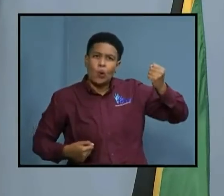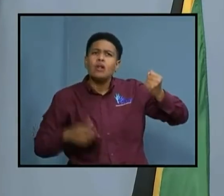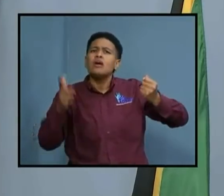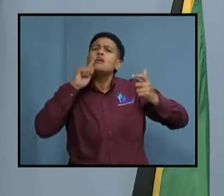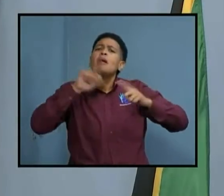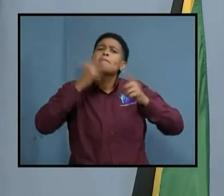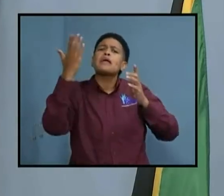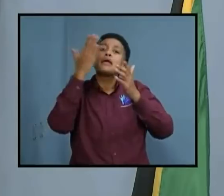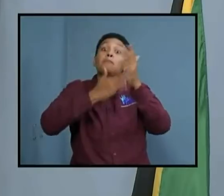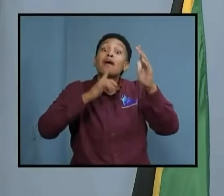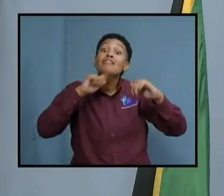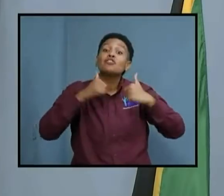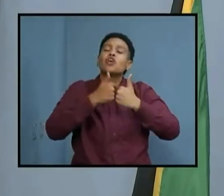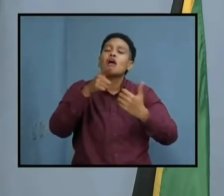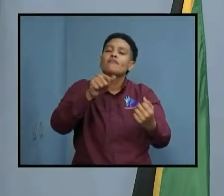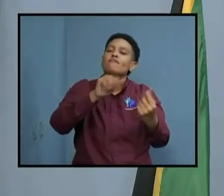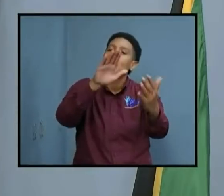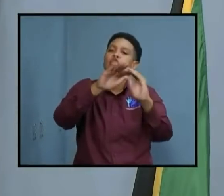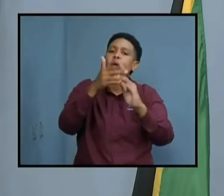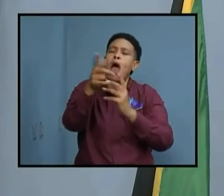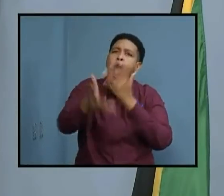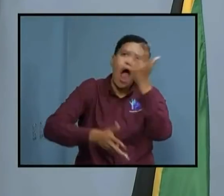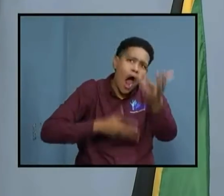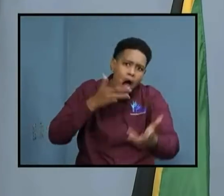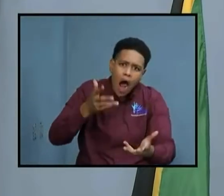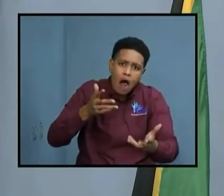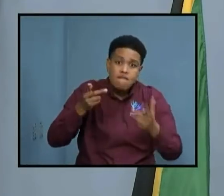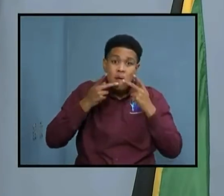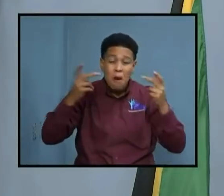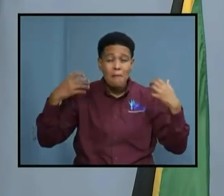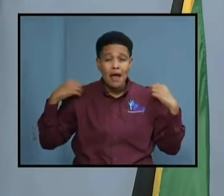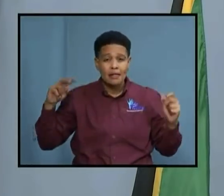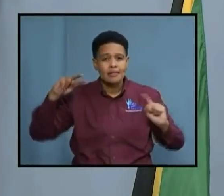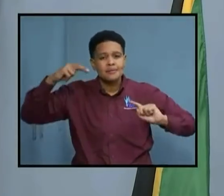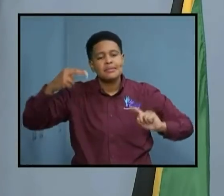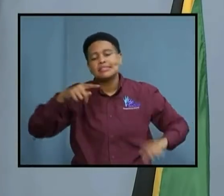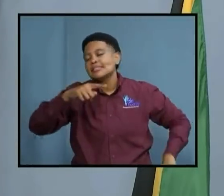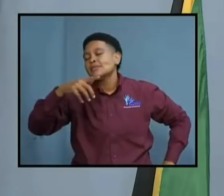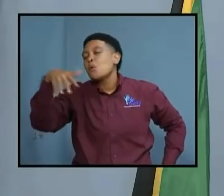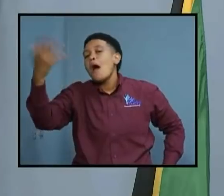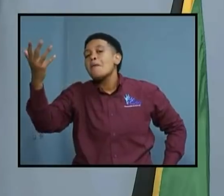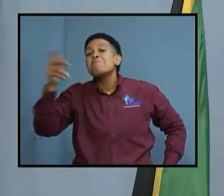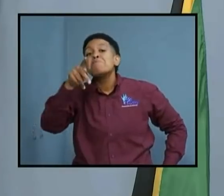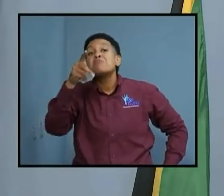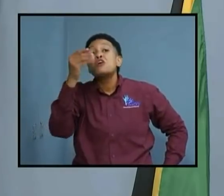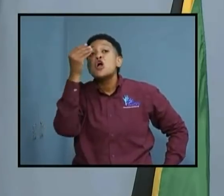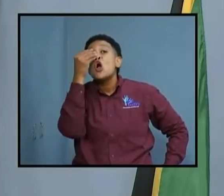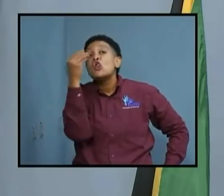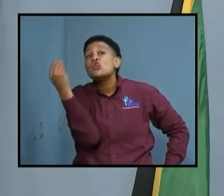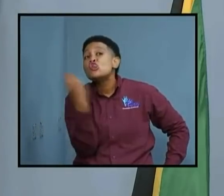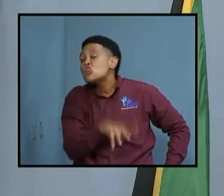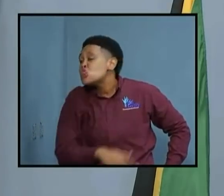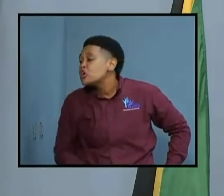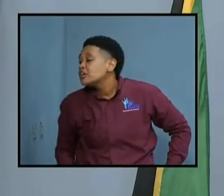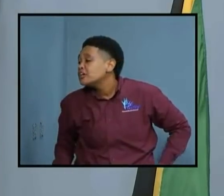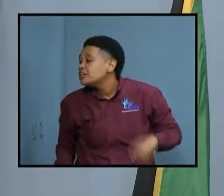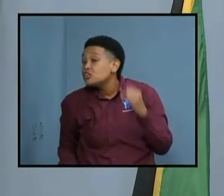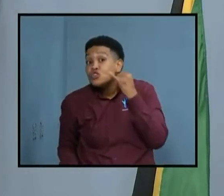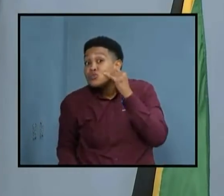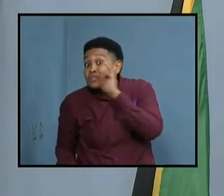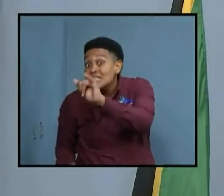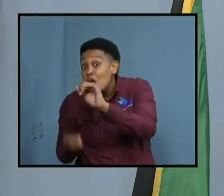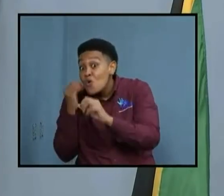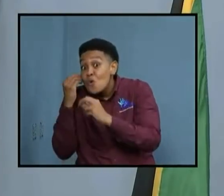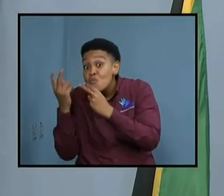we face as a country and from public health's perspective are persons not observing the protocols